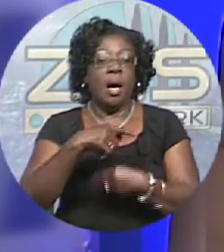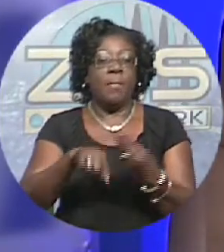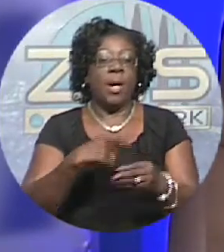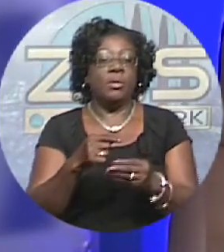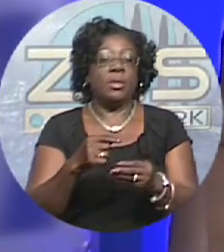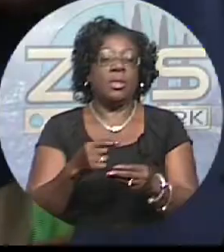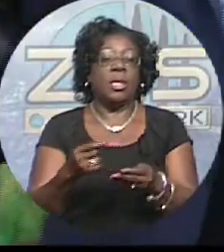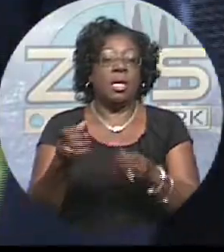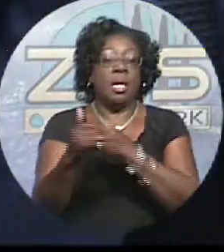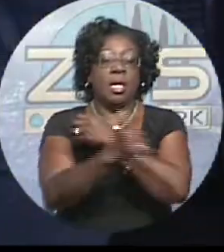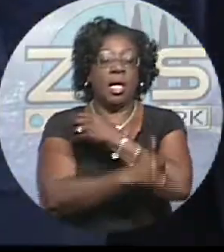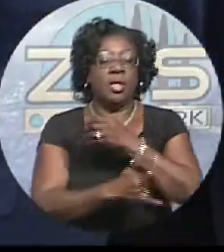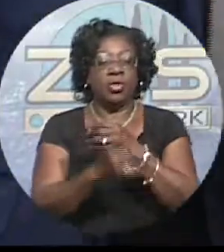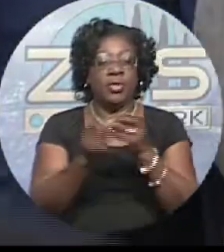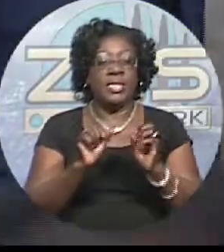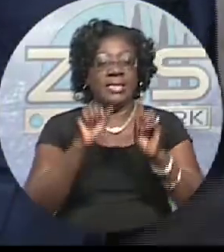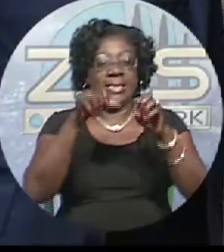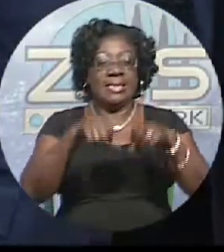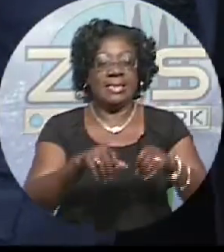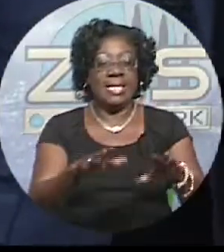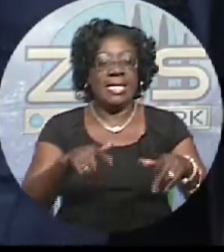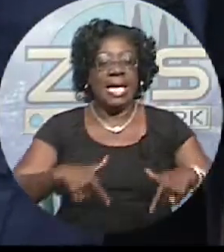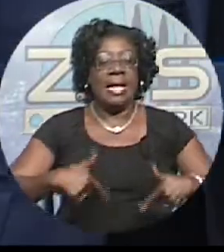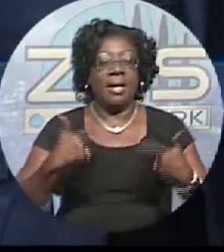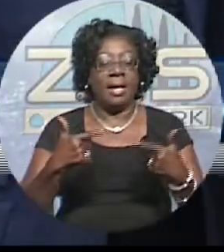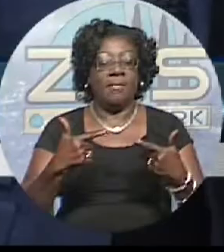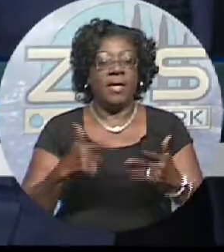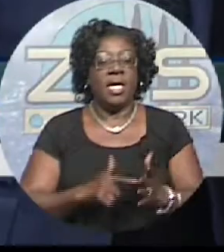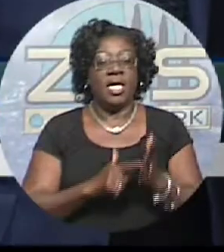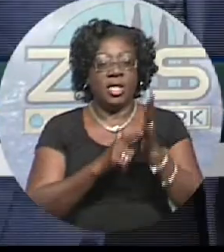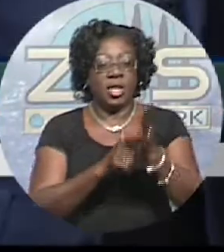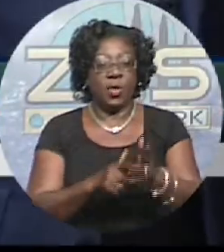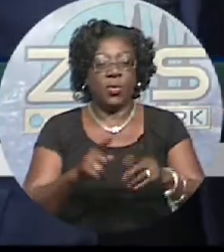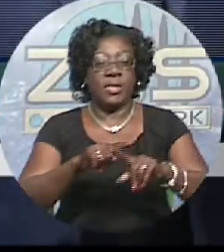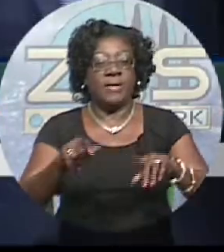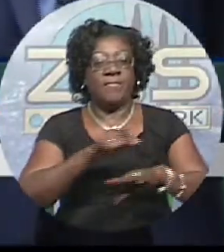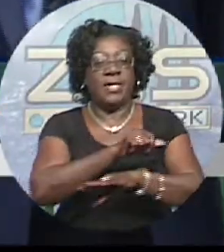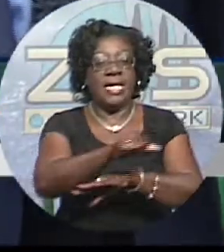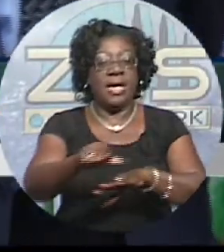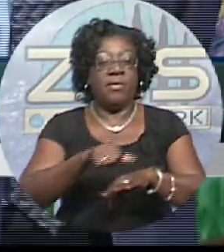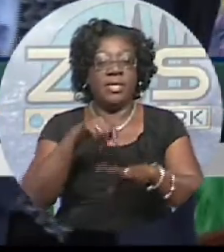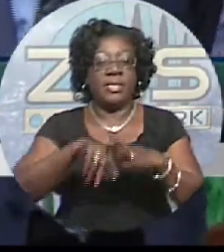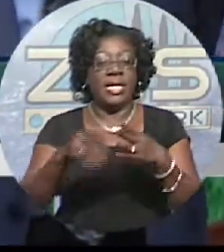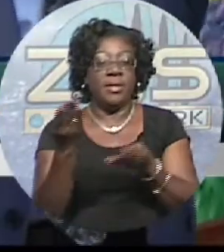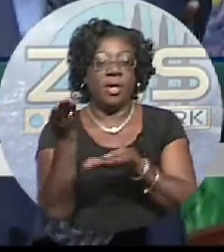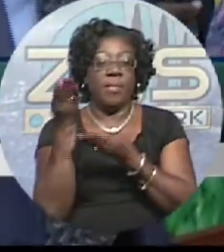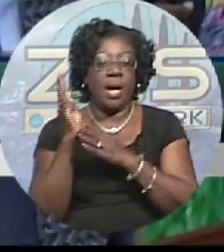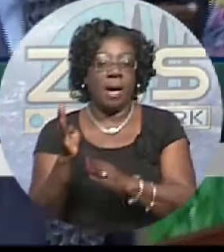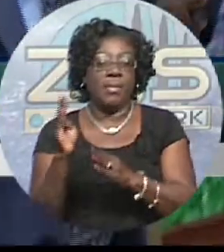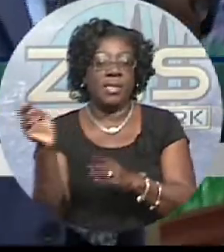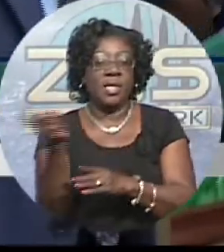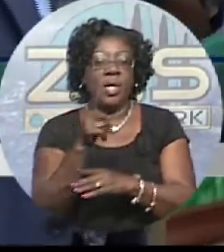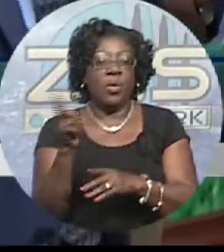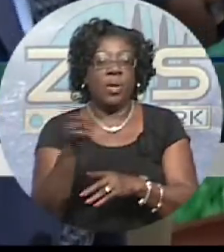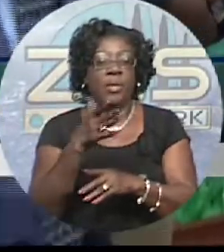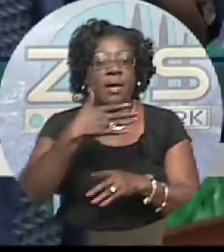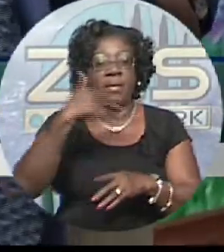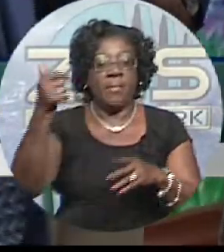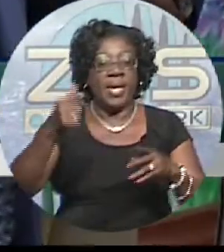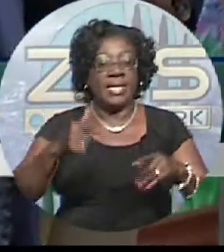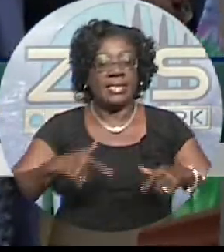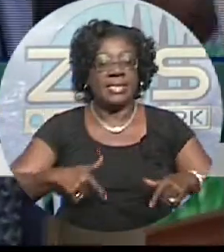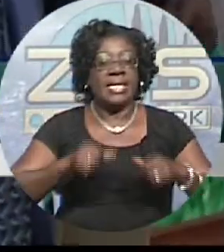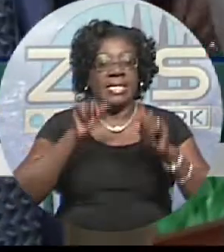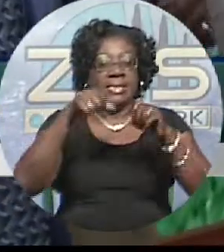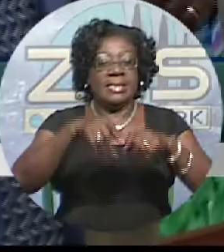marine habitats. The book, titled Atlas of Shallow Marine Habitats of Kisau Bank, Great and Little Anagua, and Hogsty Reef. The information